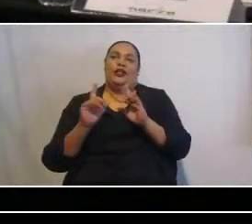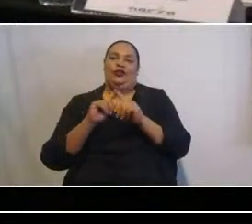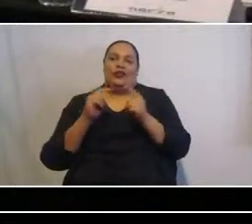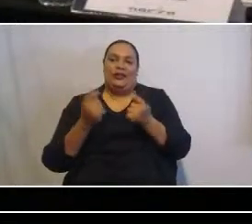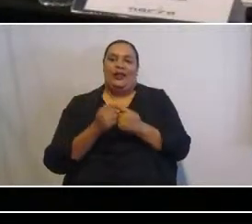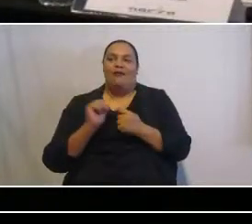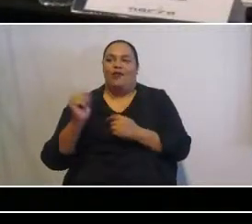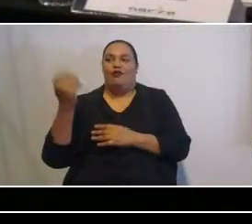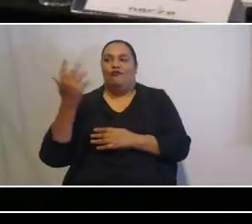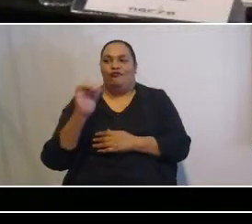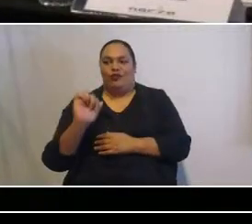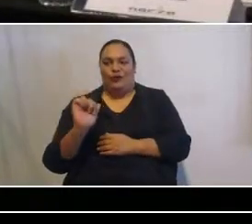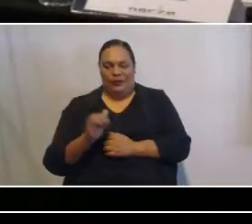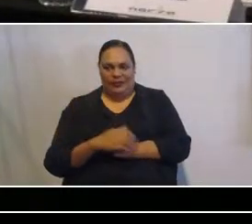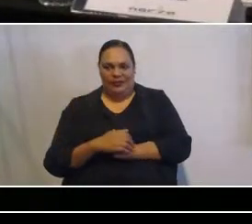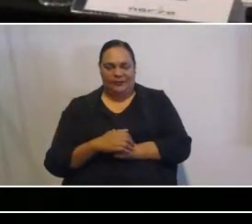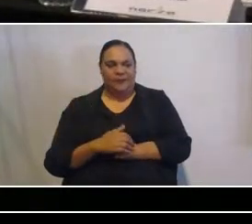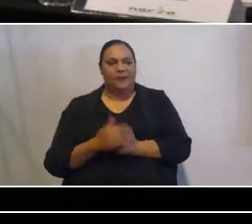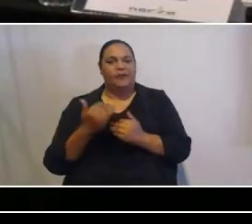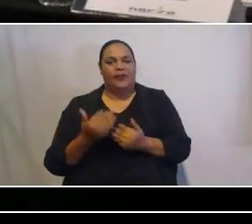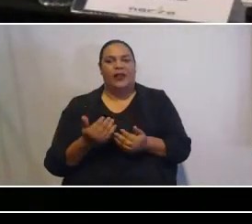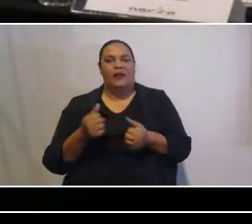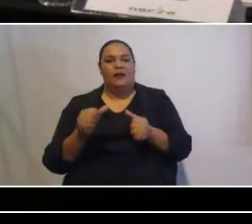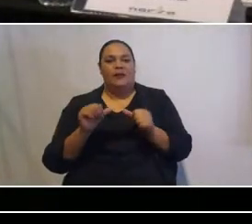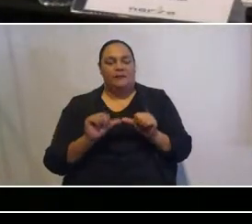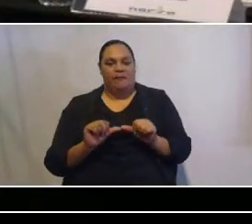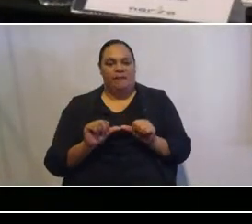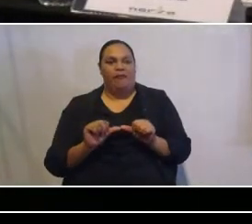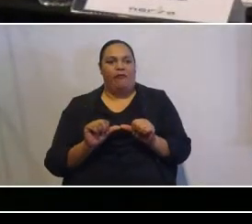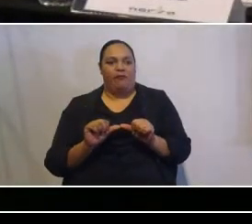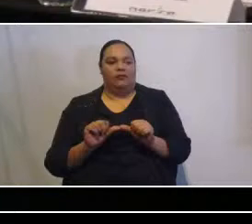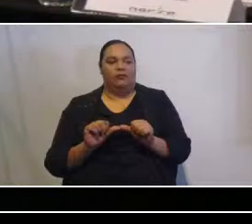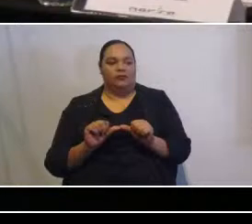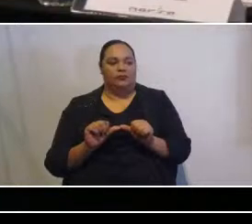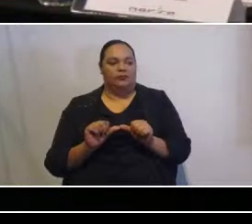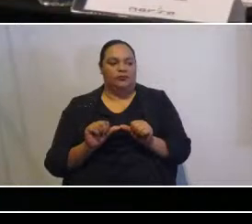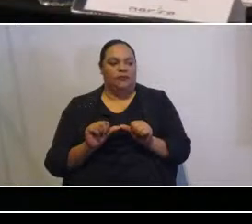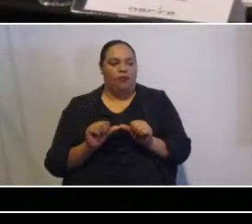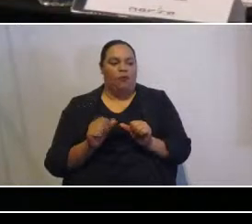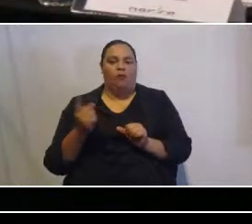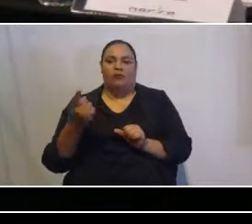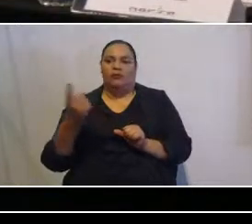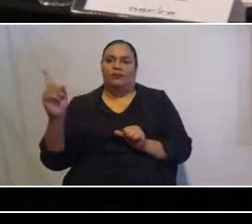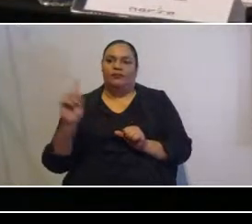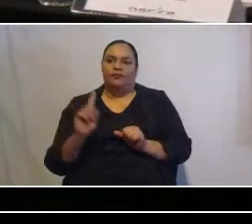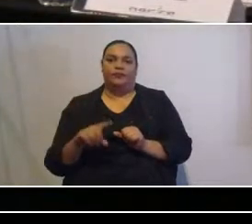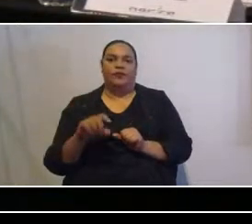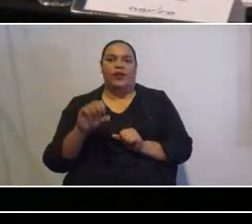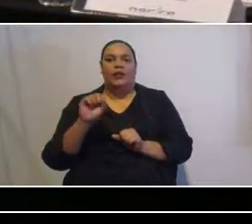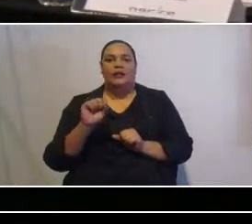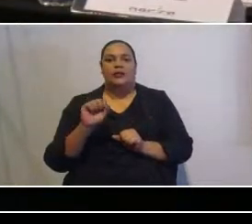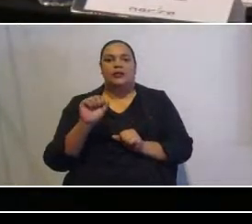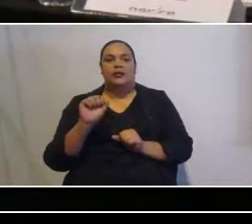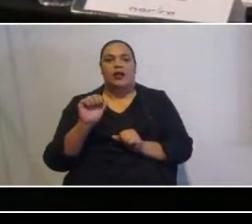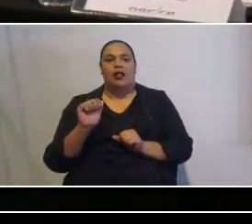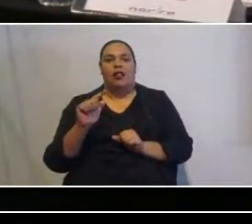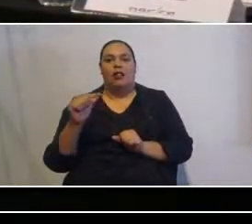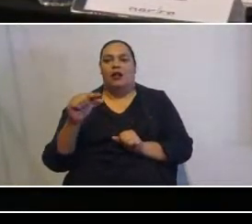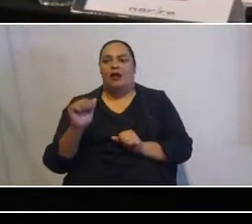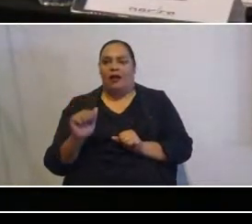for your presentation. I would like to now move on and call upon Salga,